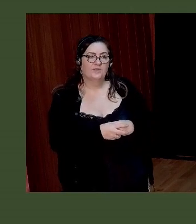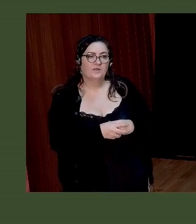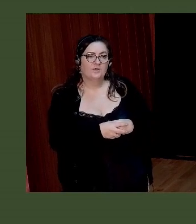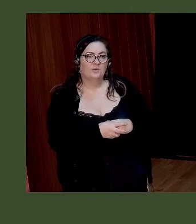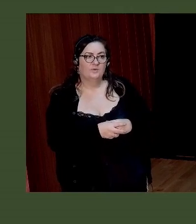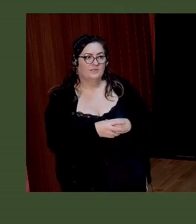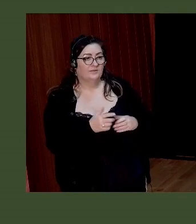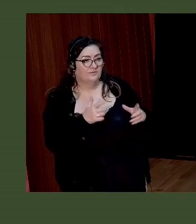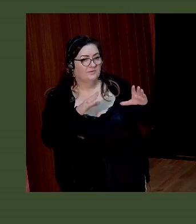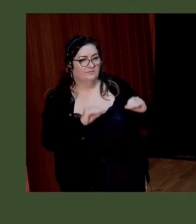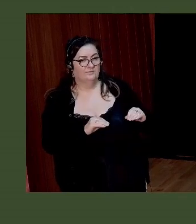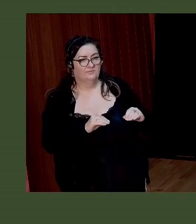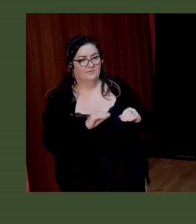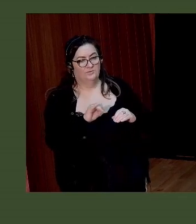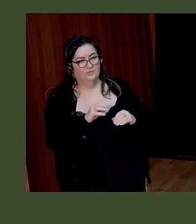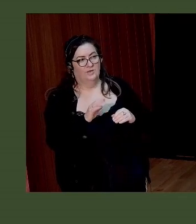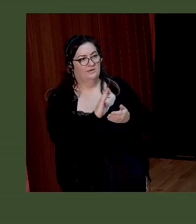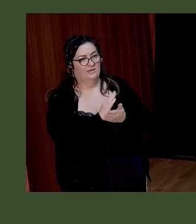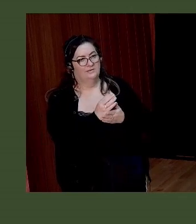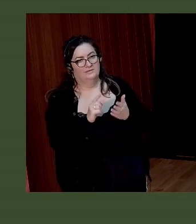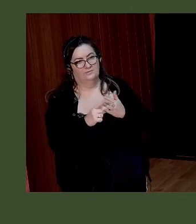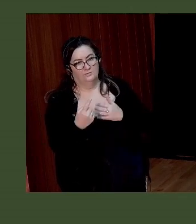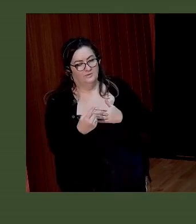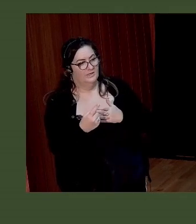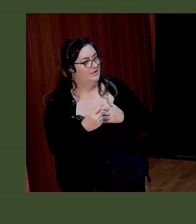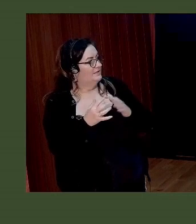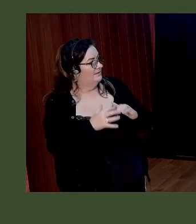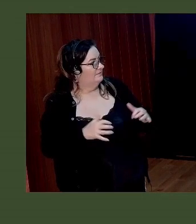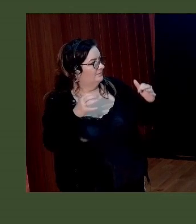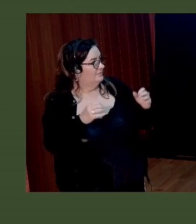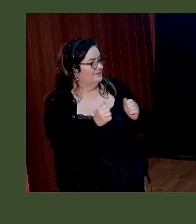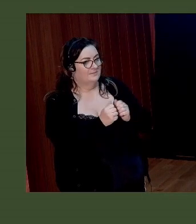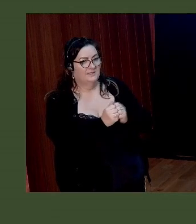With the ceasefire coming into force on 11th of July 1921, the Dáil was able to meet in public.